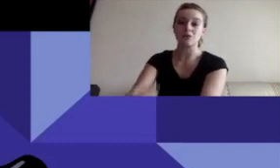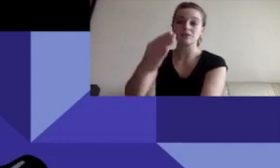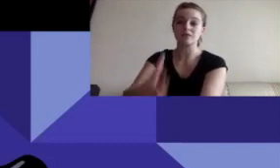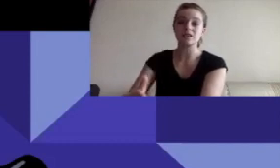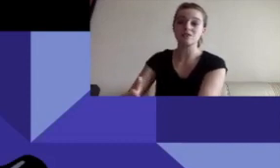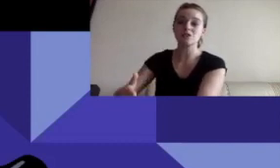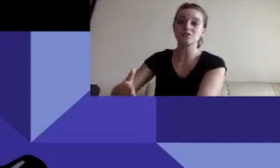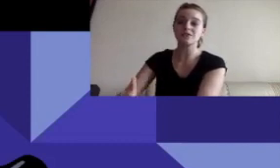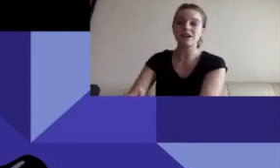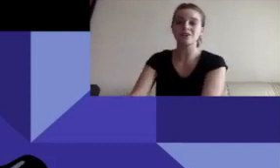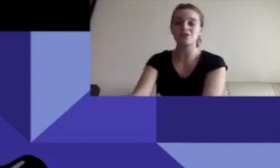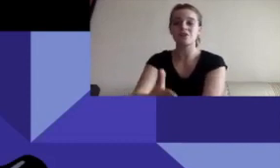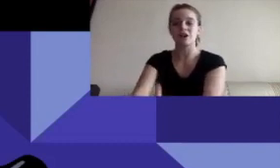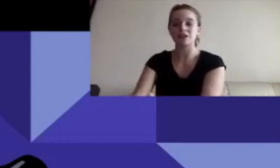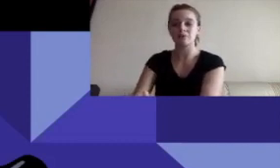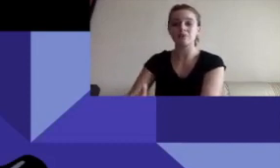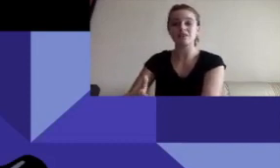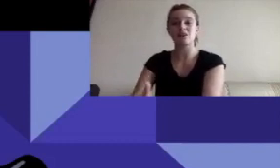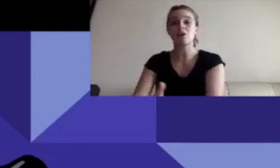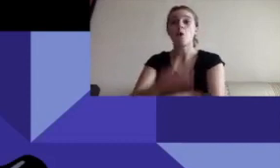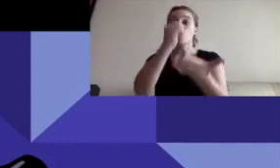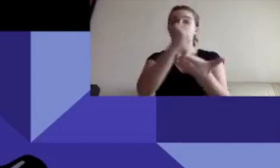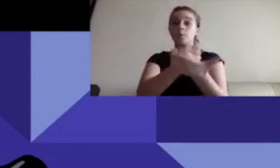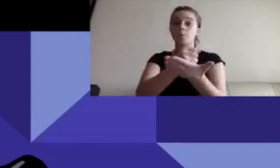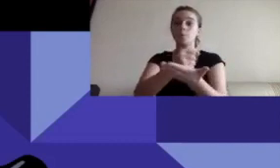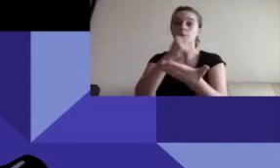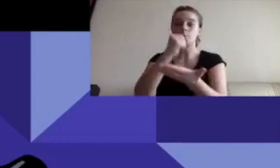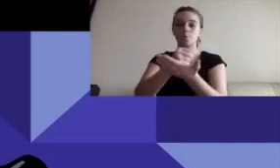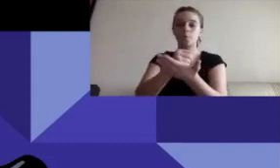my hammer. Zingo, zango, cutting with my saw.